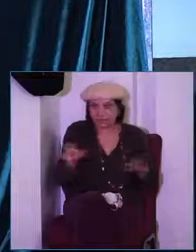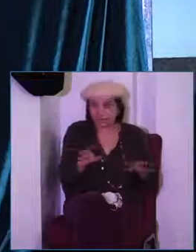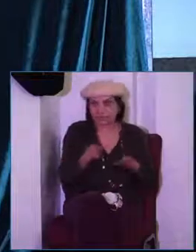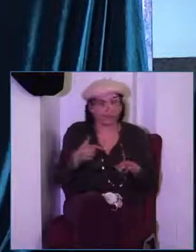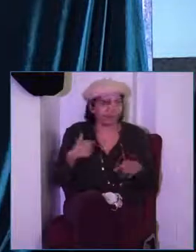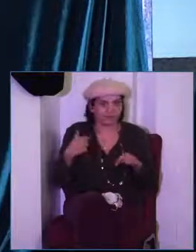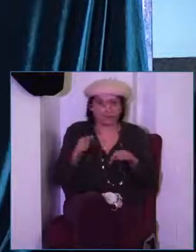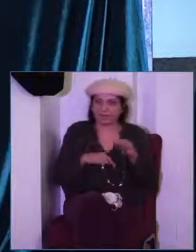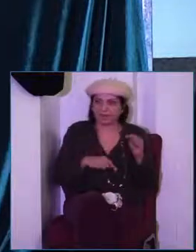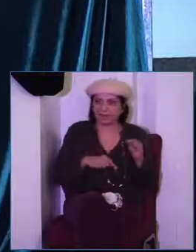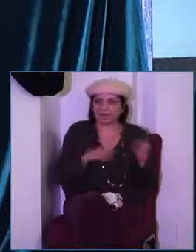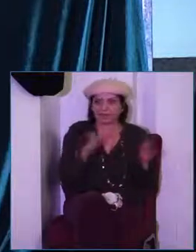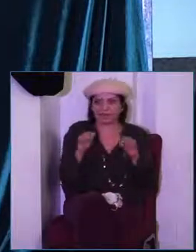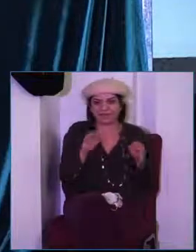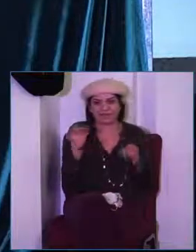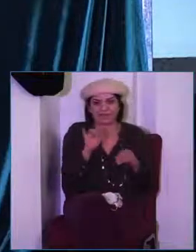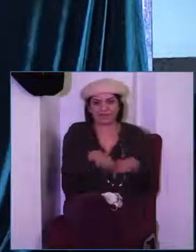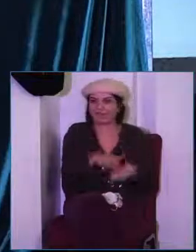move like that.